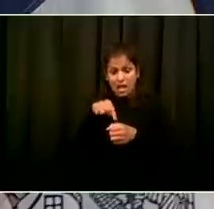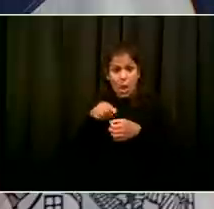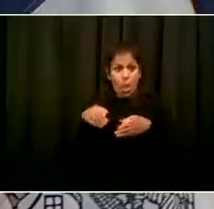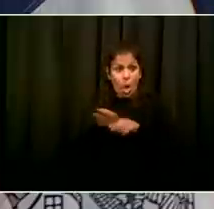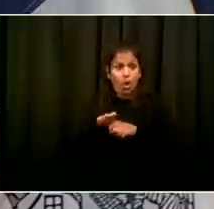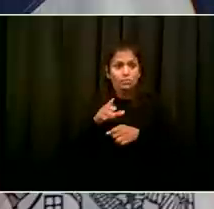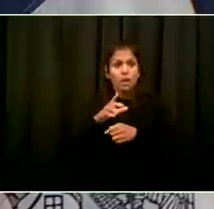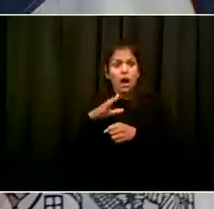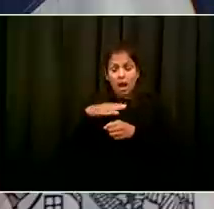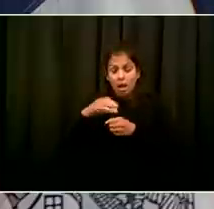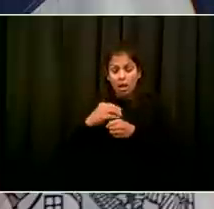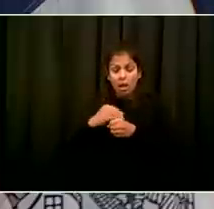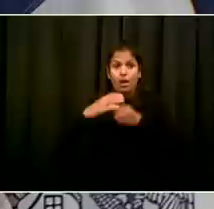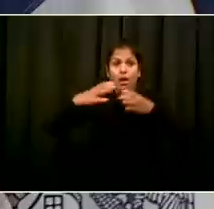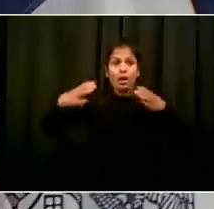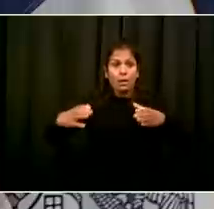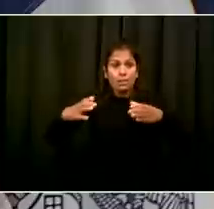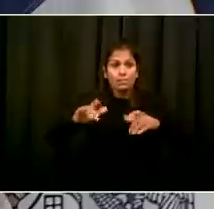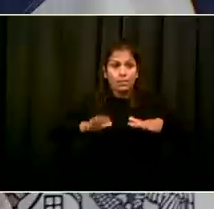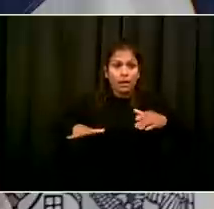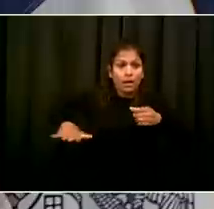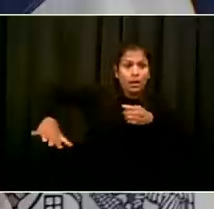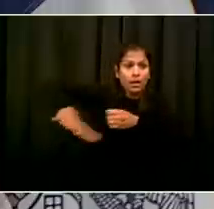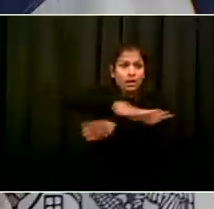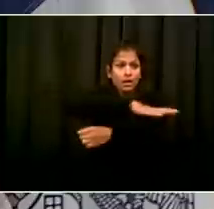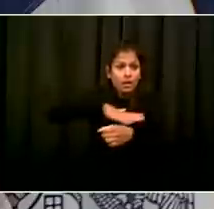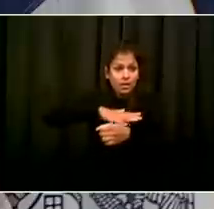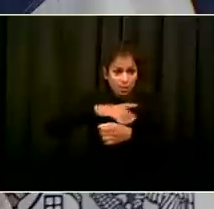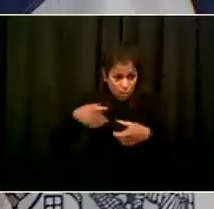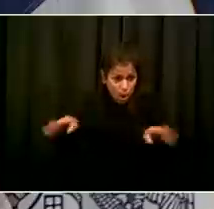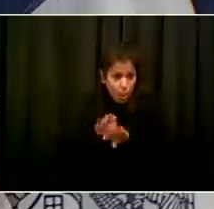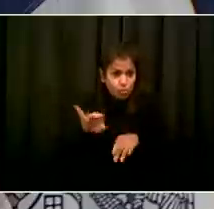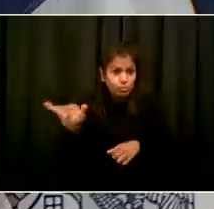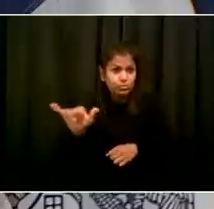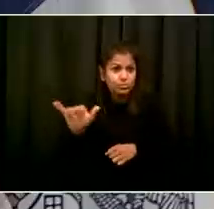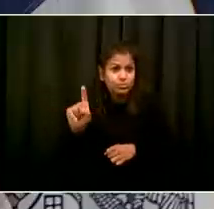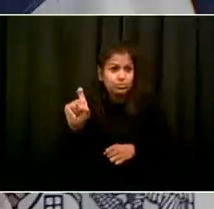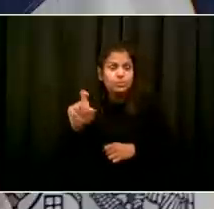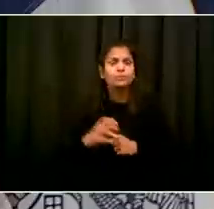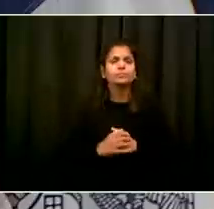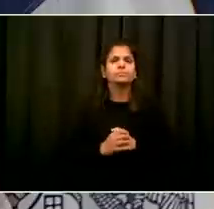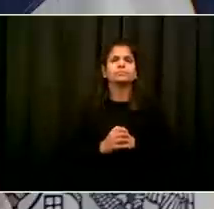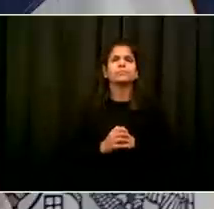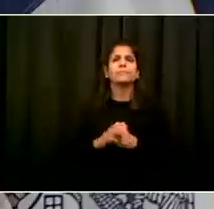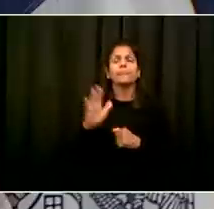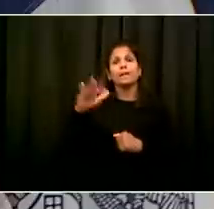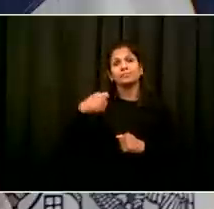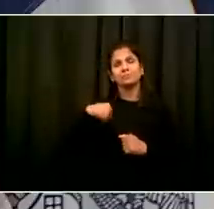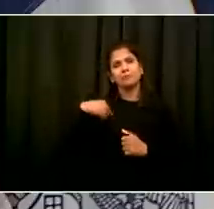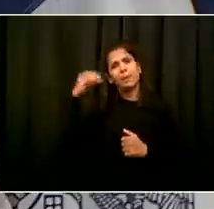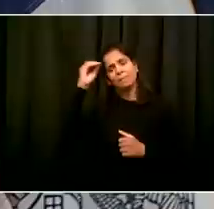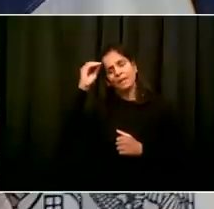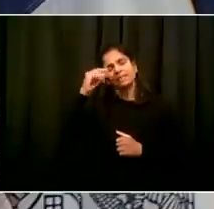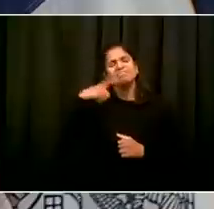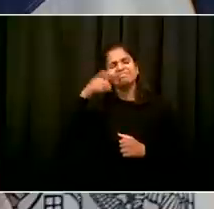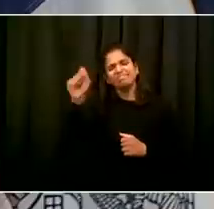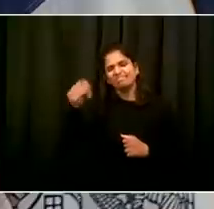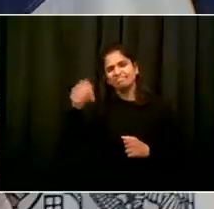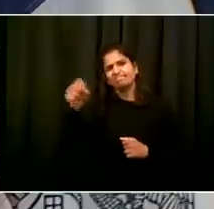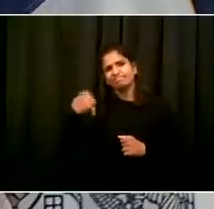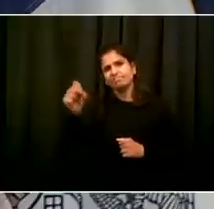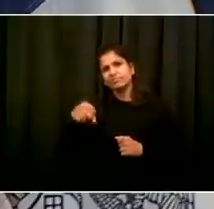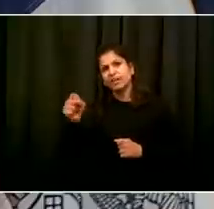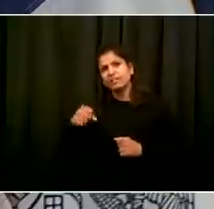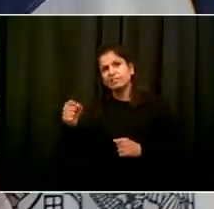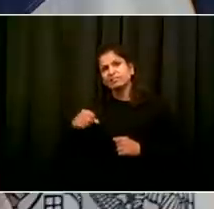neighborhoods. And zip code has the advantage, Gloria, that it's not something like everyone knows what the zip code is of every building that they go to